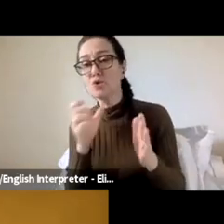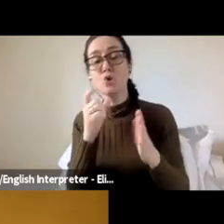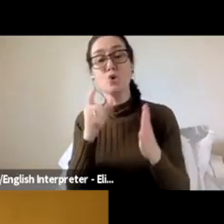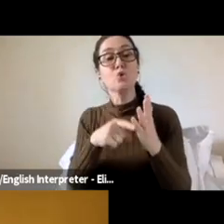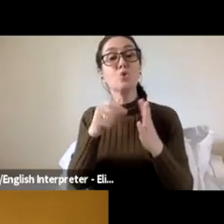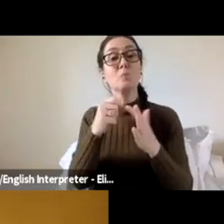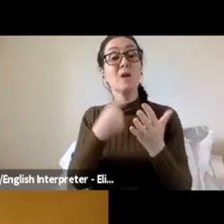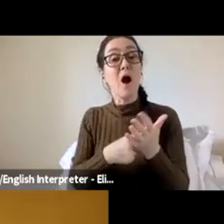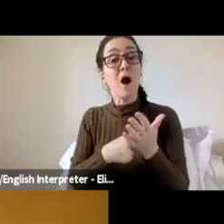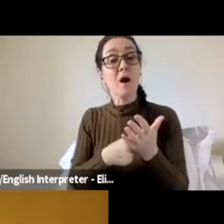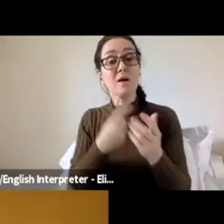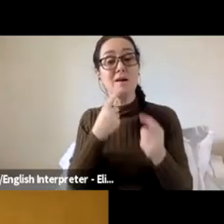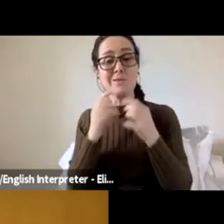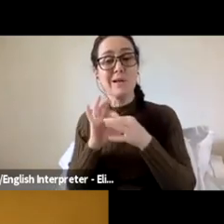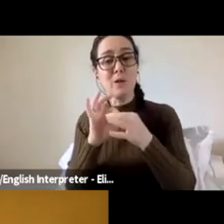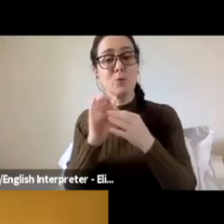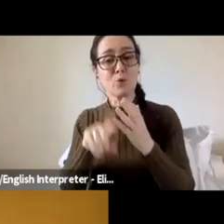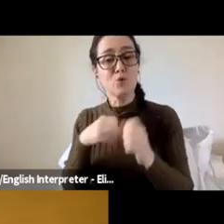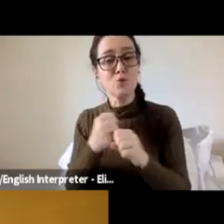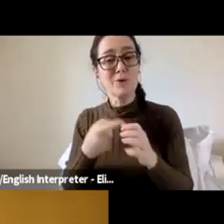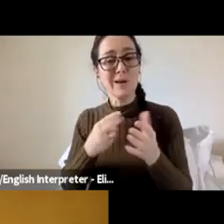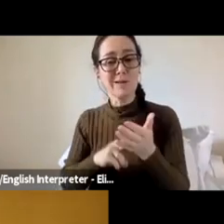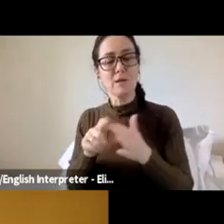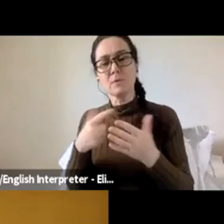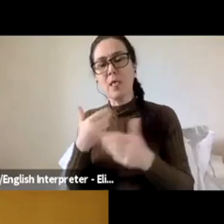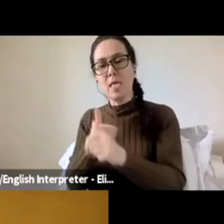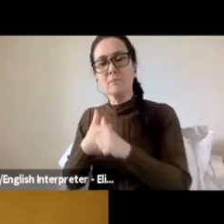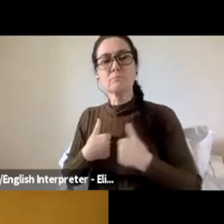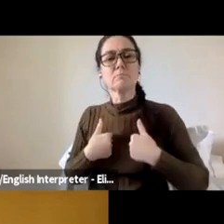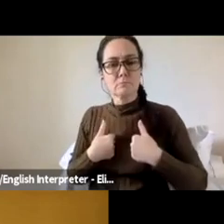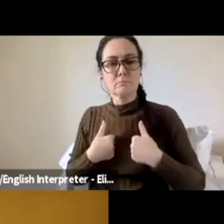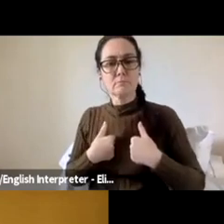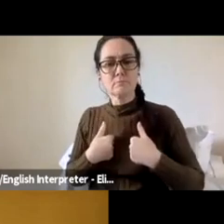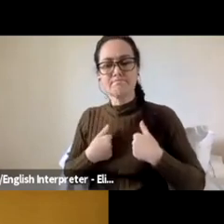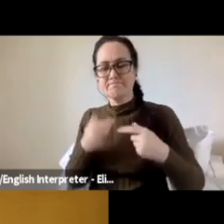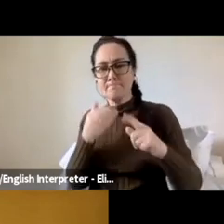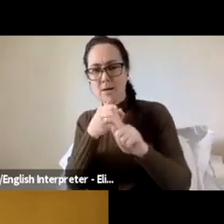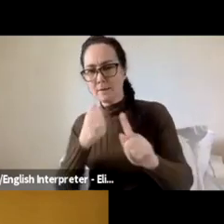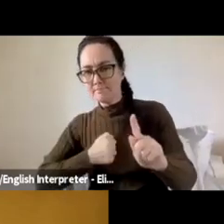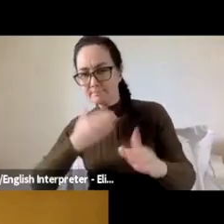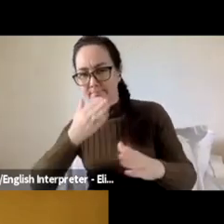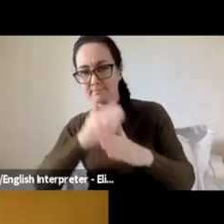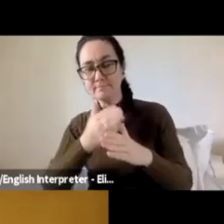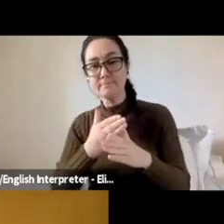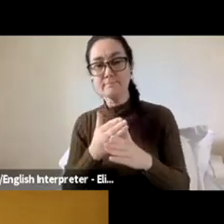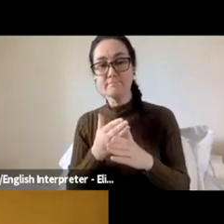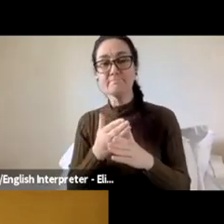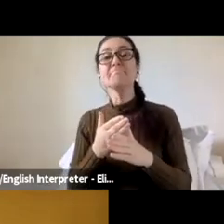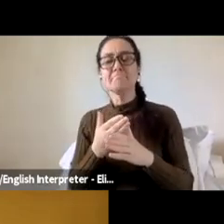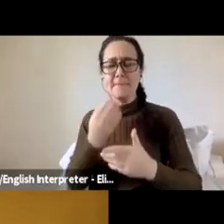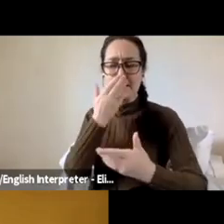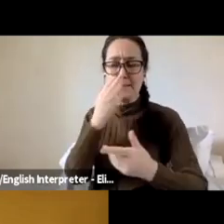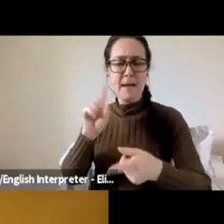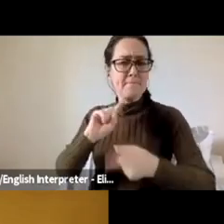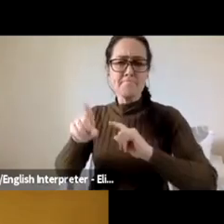target their human rights work? It sounds, Alex, as if a good place to do that would be on the UPR info database.